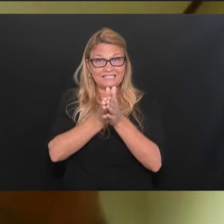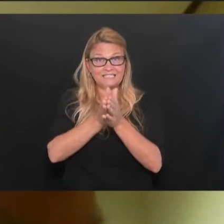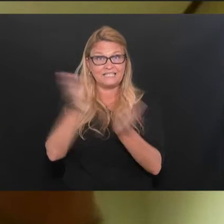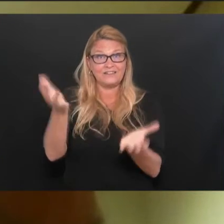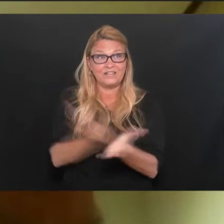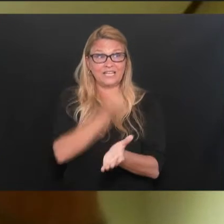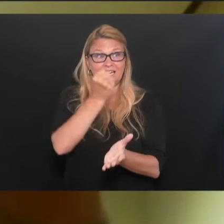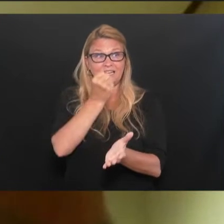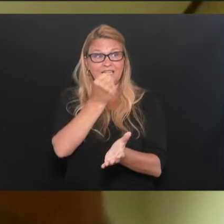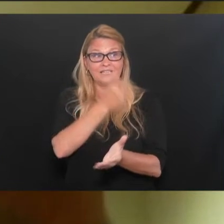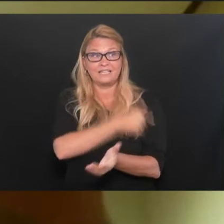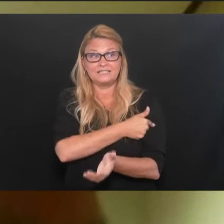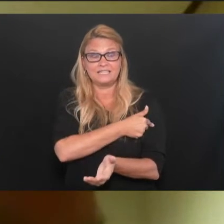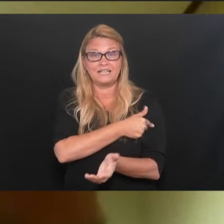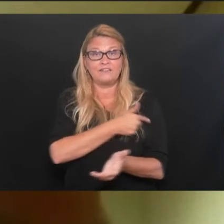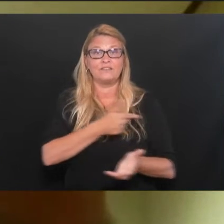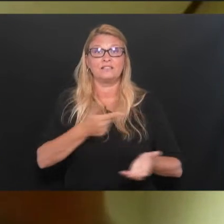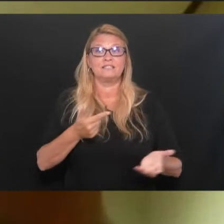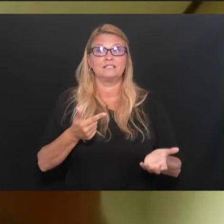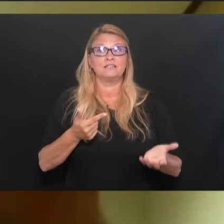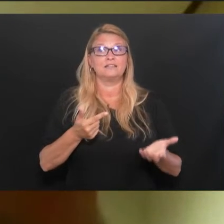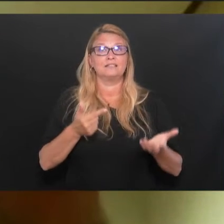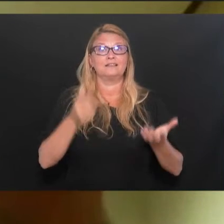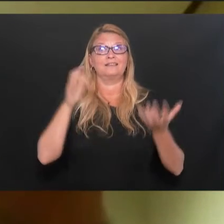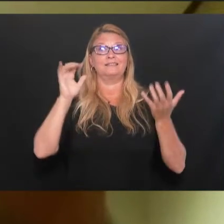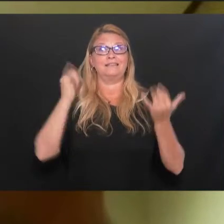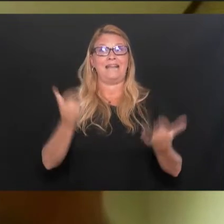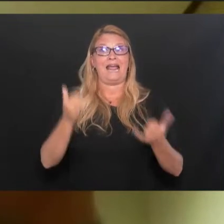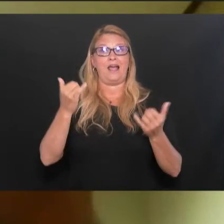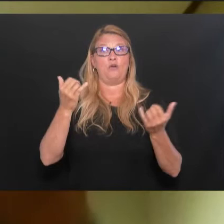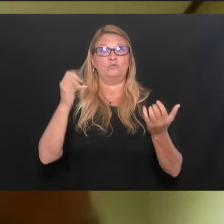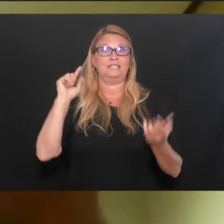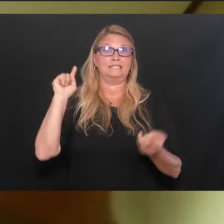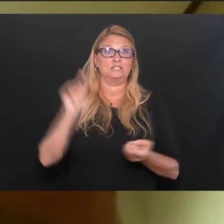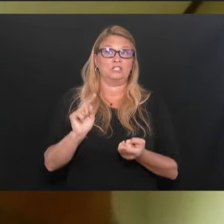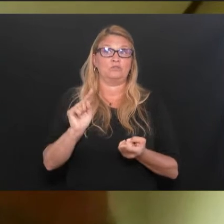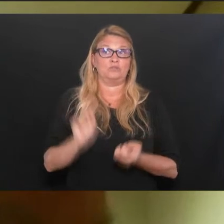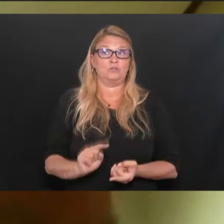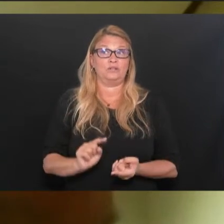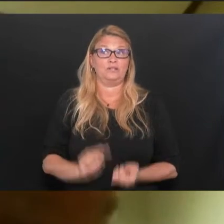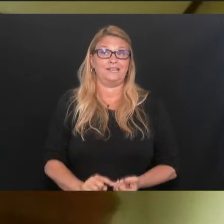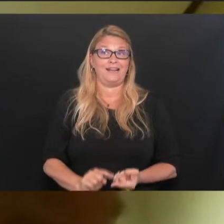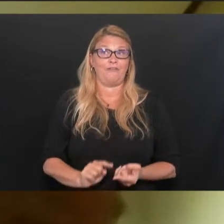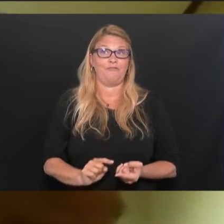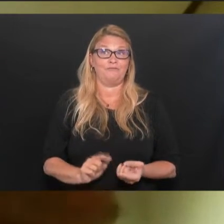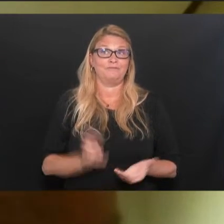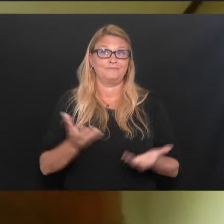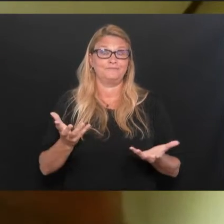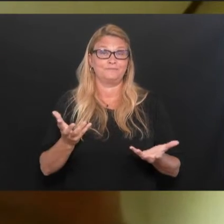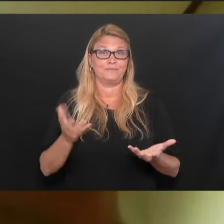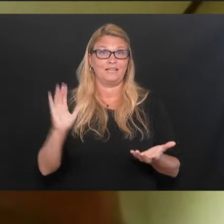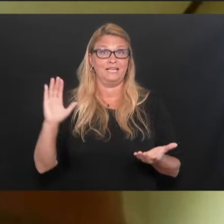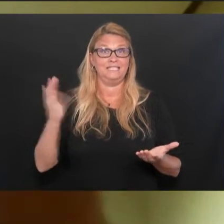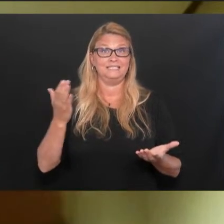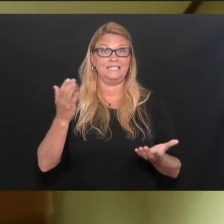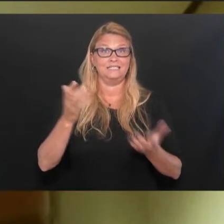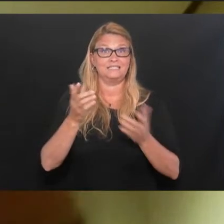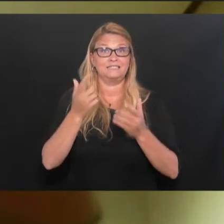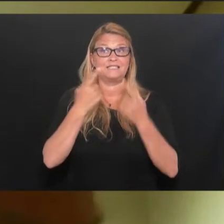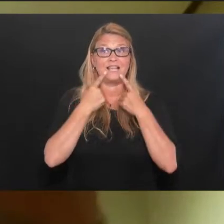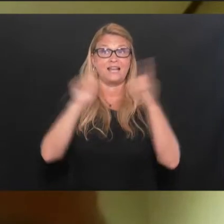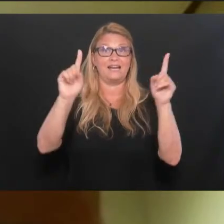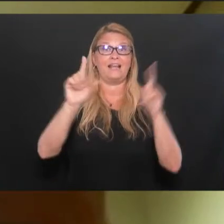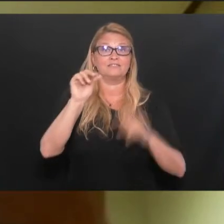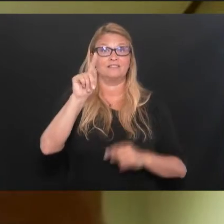vaccinated, the vaccination rate is dropping off pretty precipitously since the lottery was